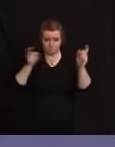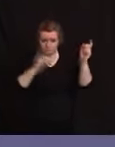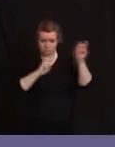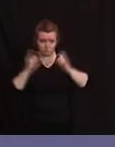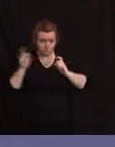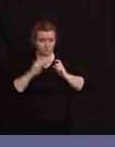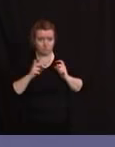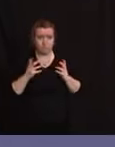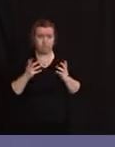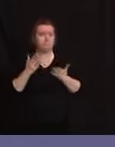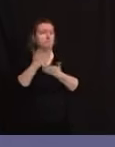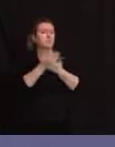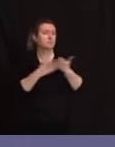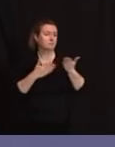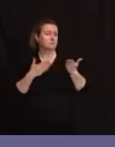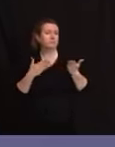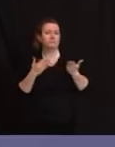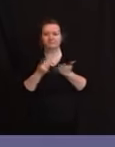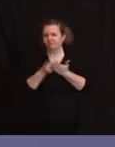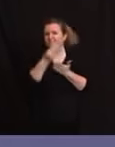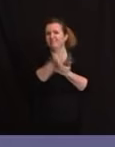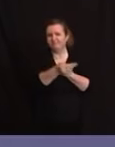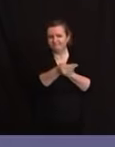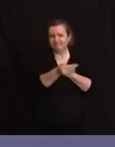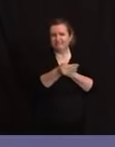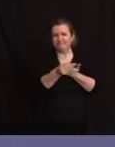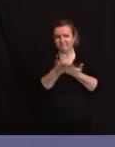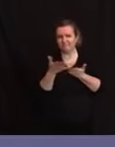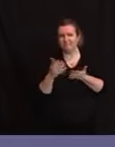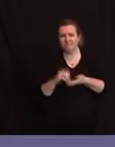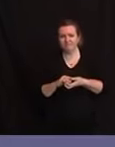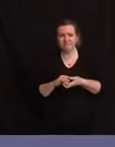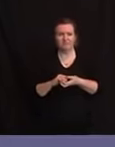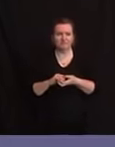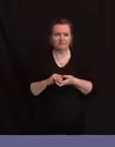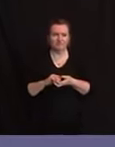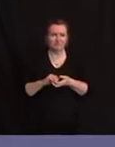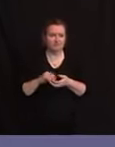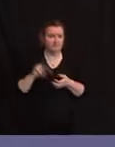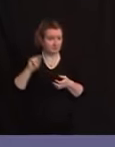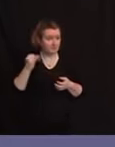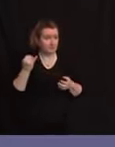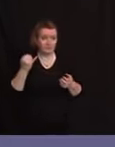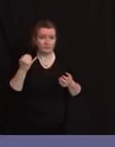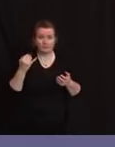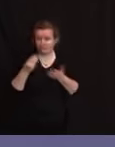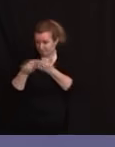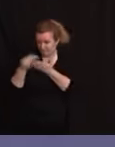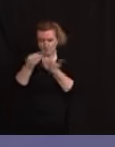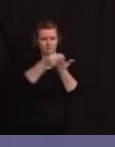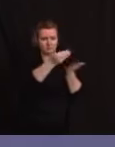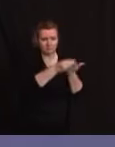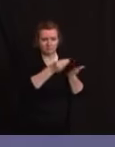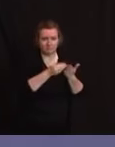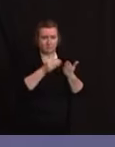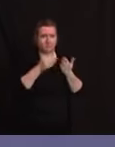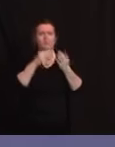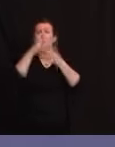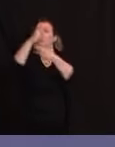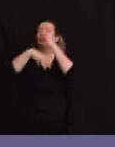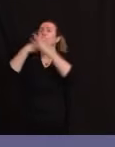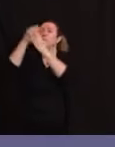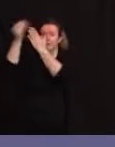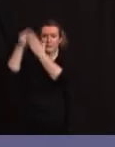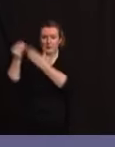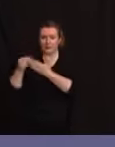going to buy from. And that's all around New Jersey, around the country, around the world. As I mentioned earlier with Andy, when Andy